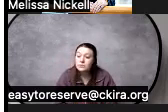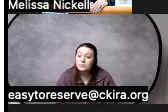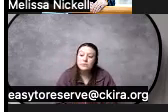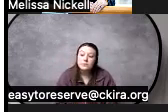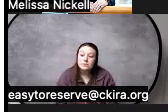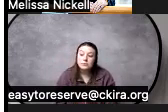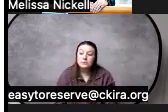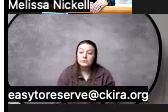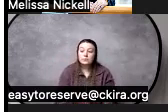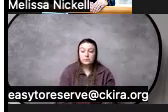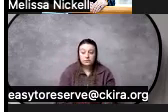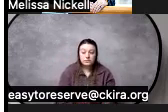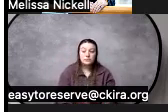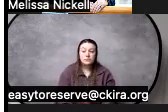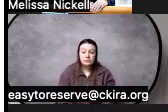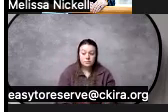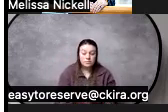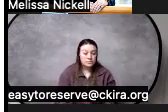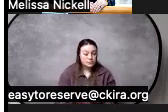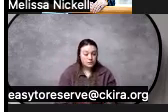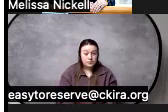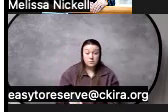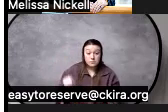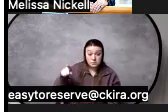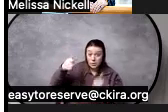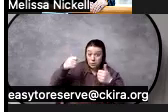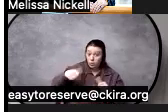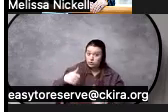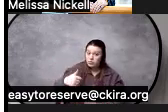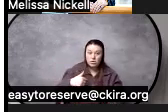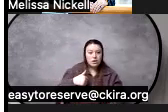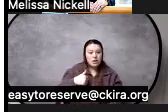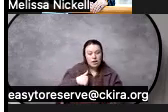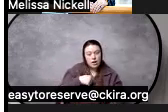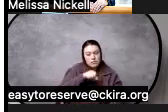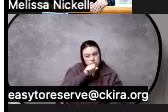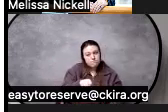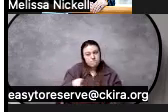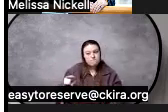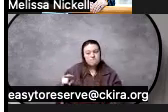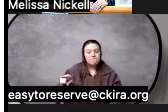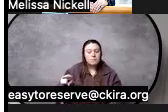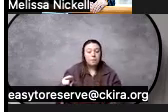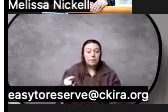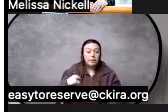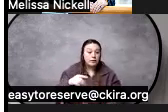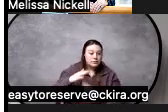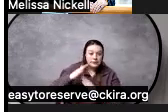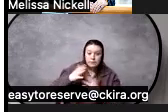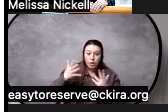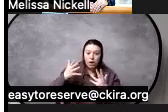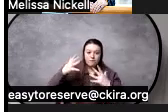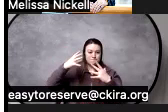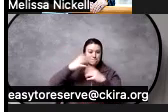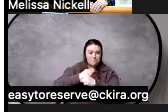Okay, so I really love this poster. What I love most about this poster is that it is so concise.